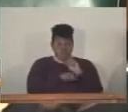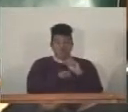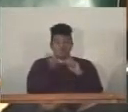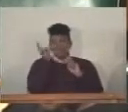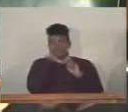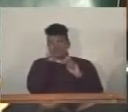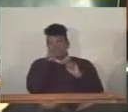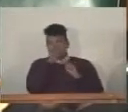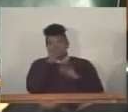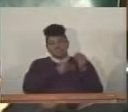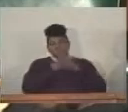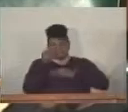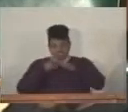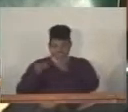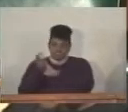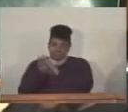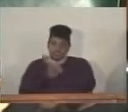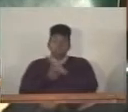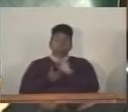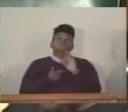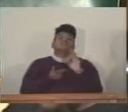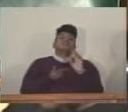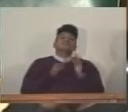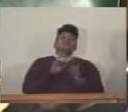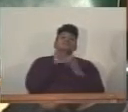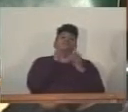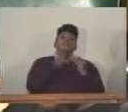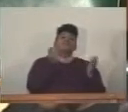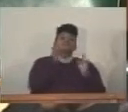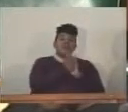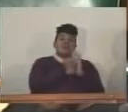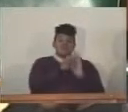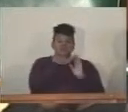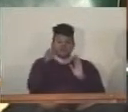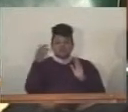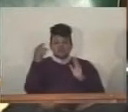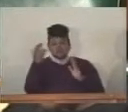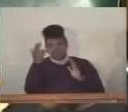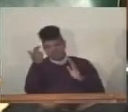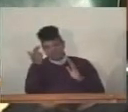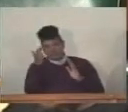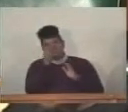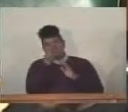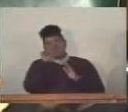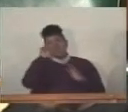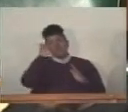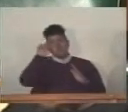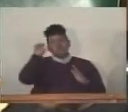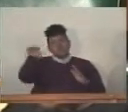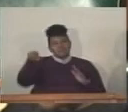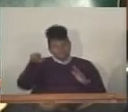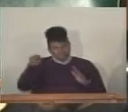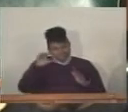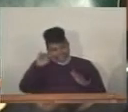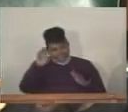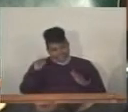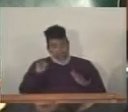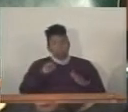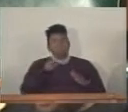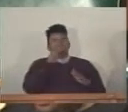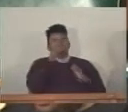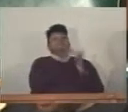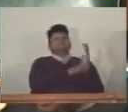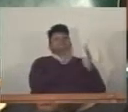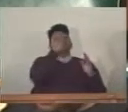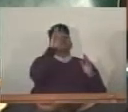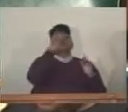further delays, inefficient use of the court's resources, and, of course, injustice to the victim. In recognition of this, the government